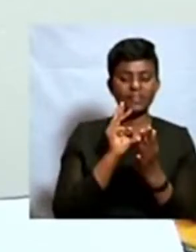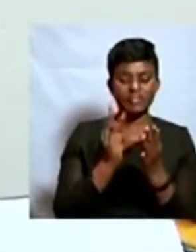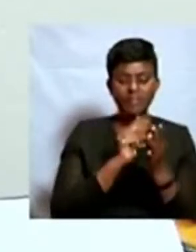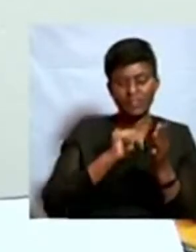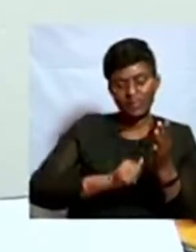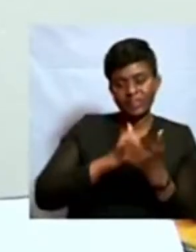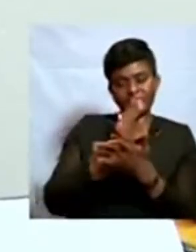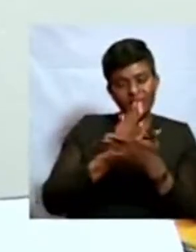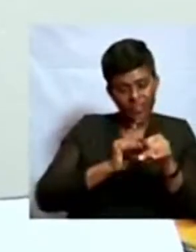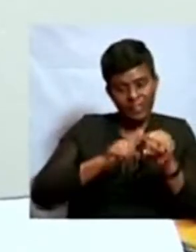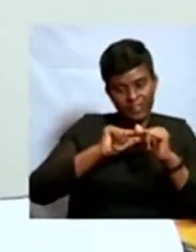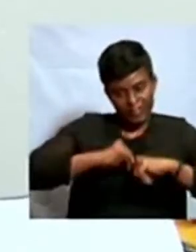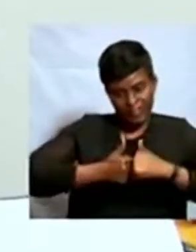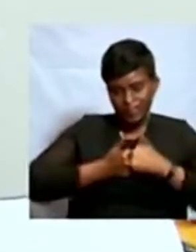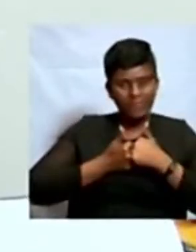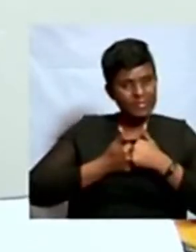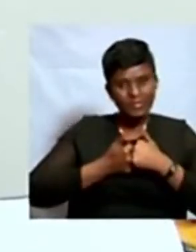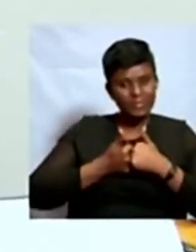sometimes we end up bending.